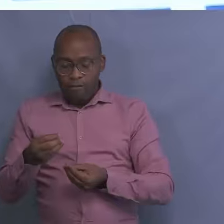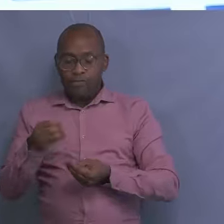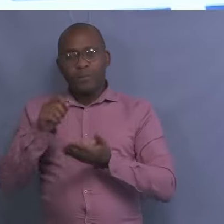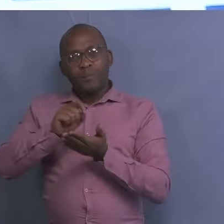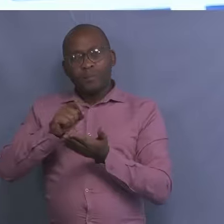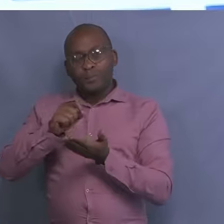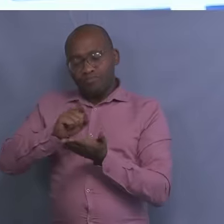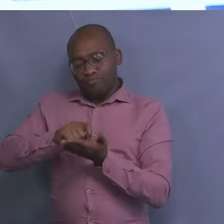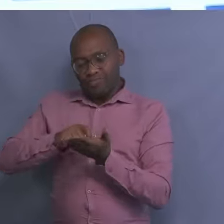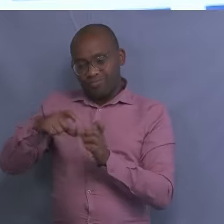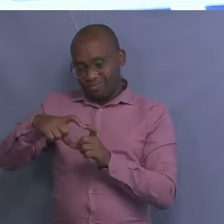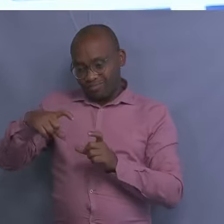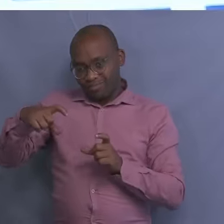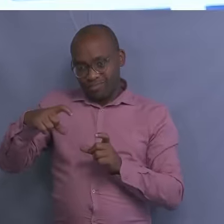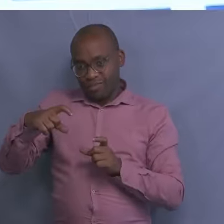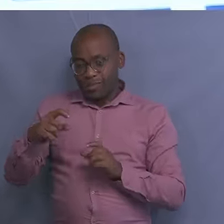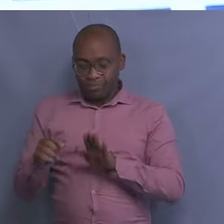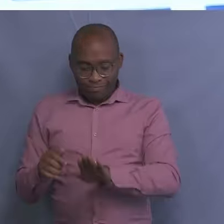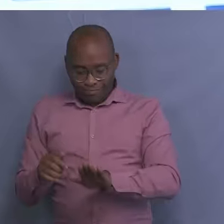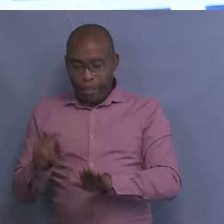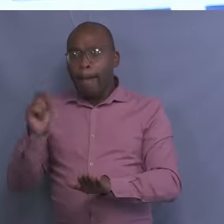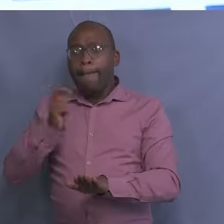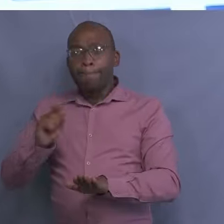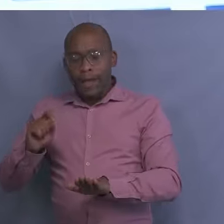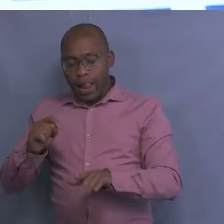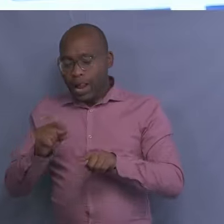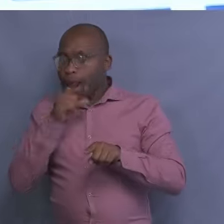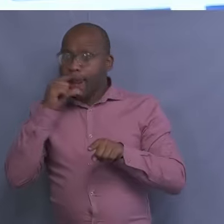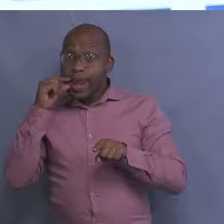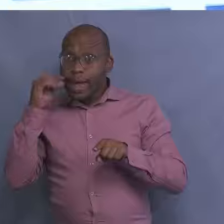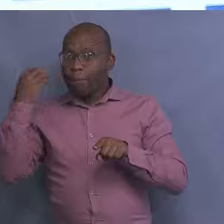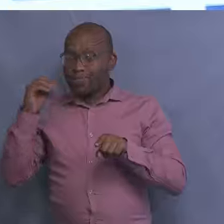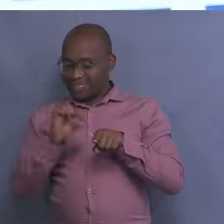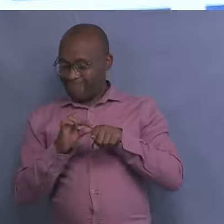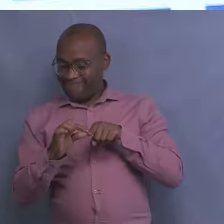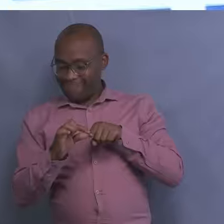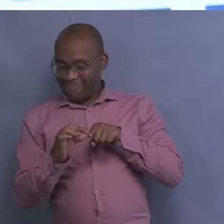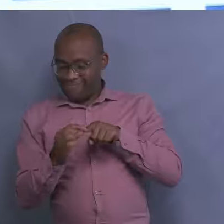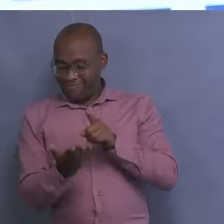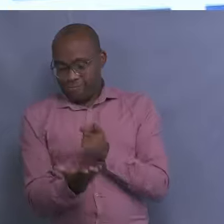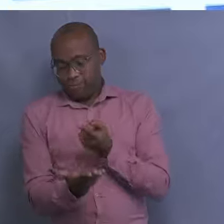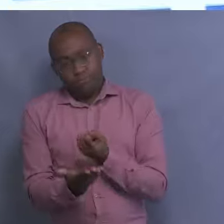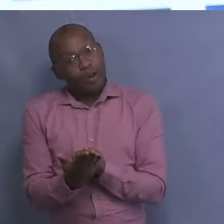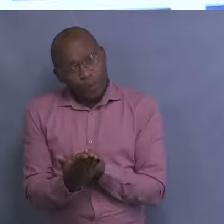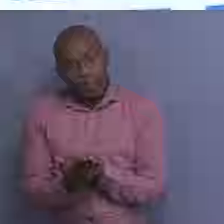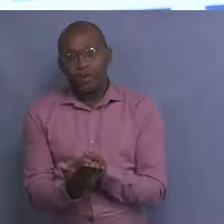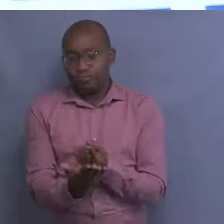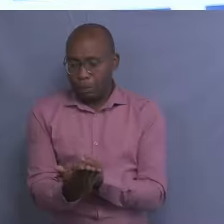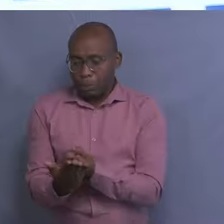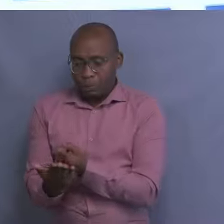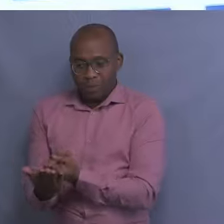branded with the logo, and they will have the slogan of the business on it. So this is one of the ways that they